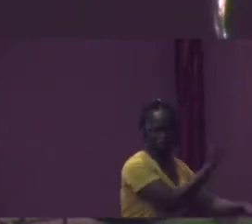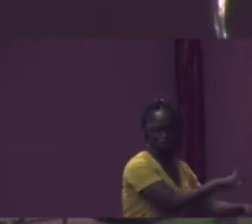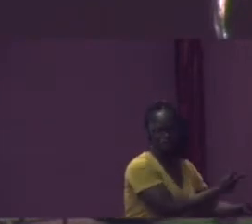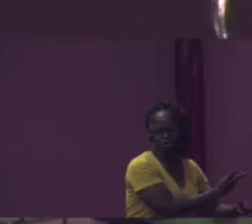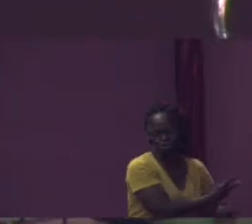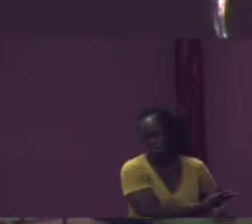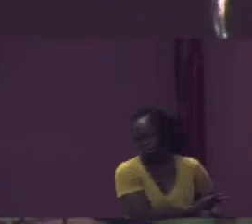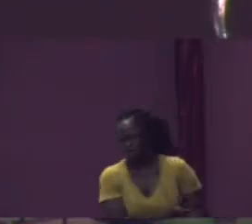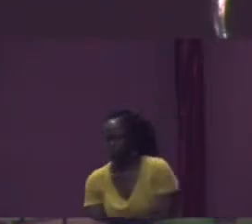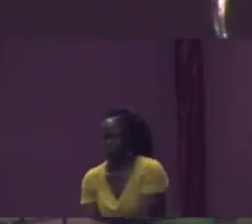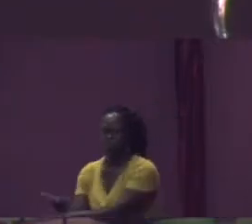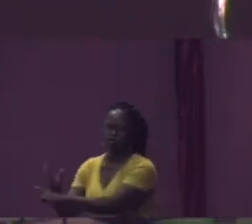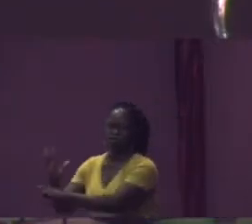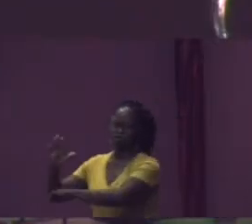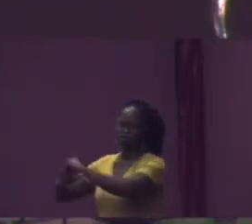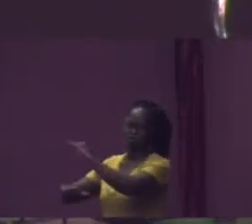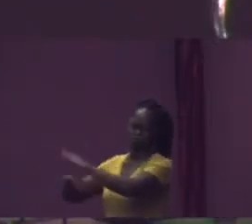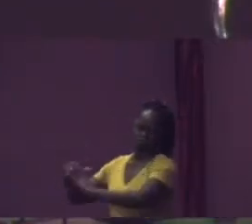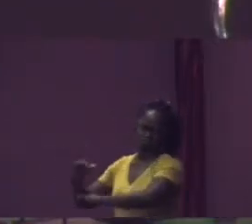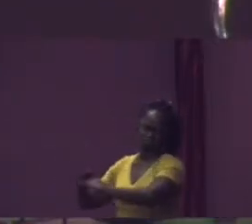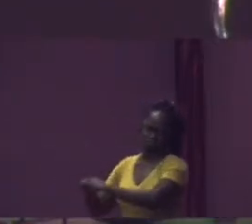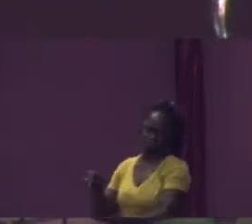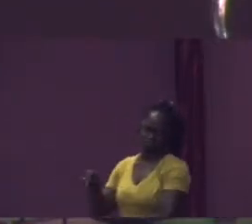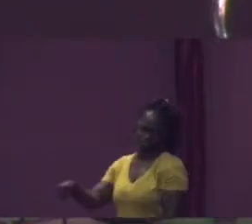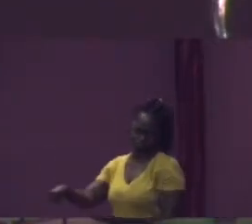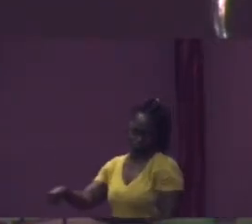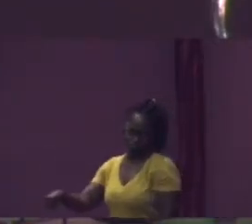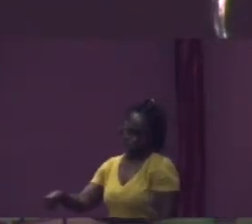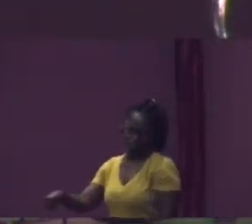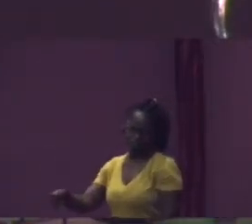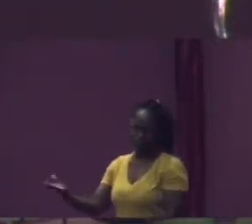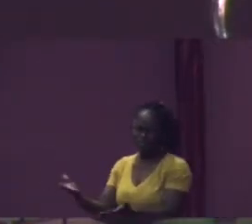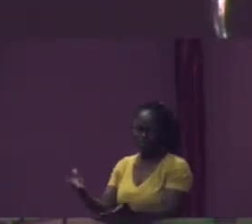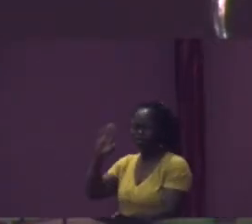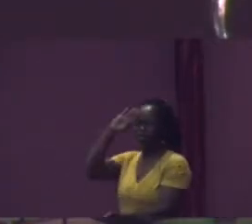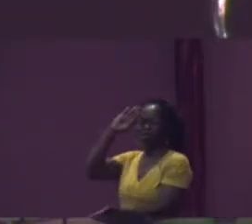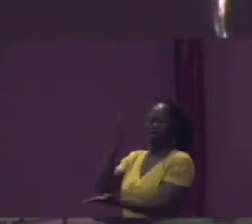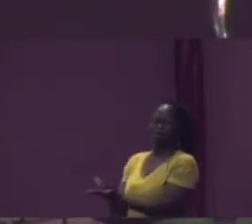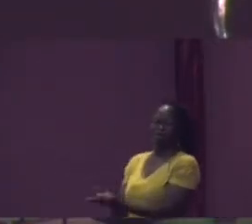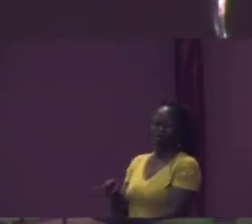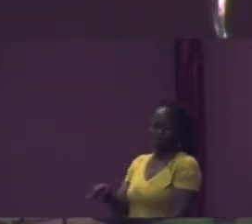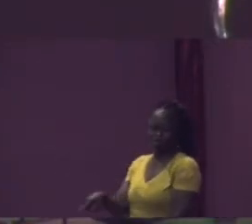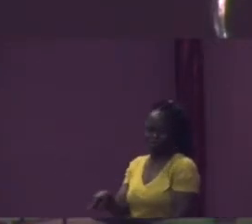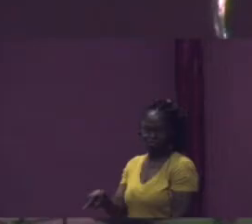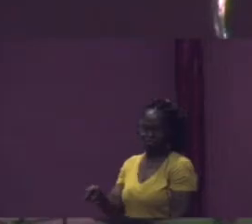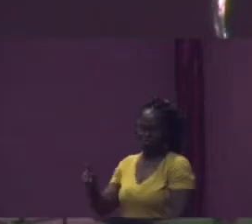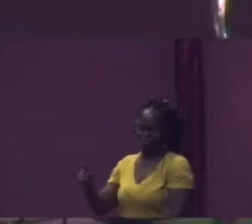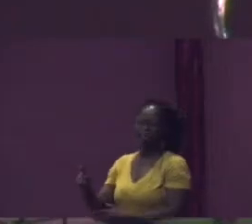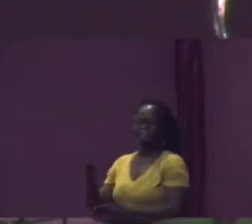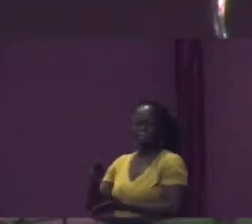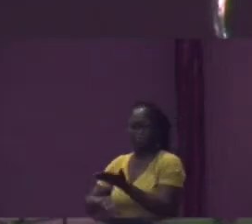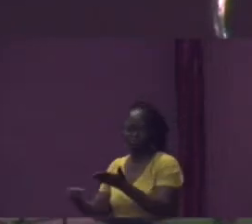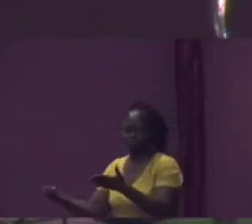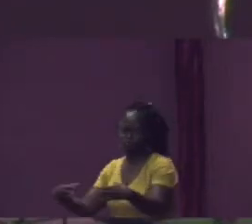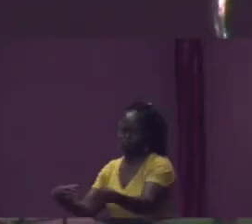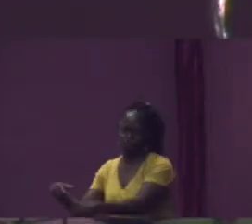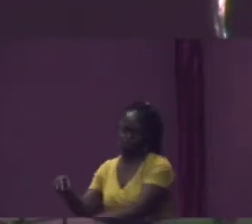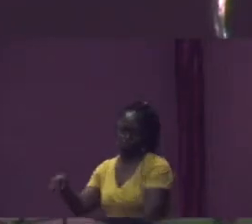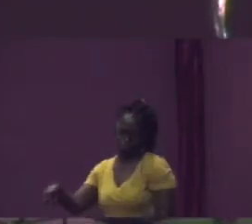a newfound trust in expert systems. Giddens, in an article, Risk and